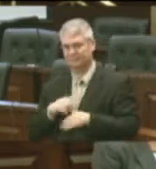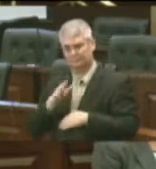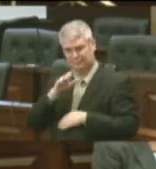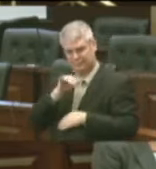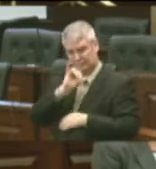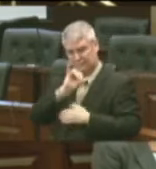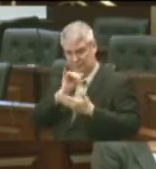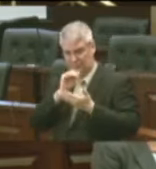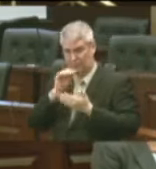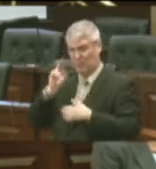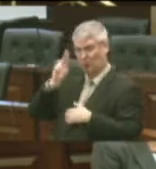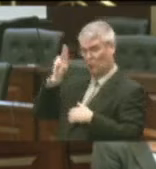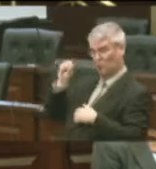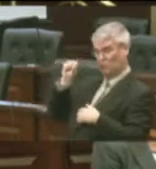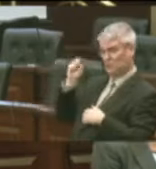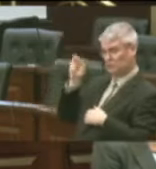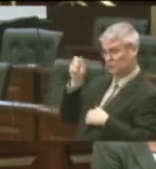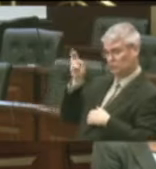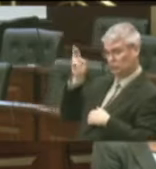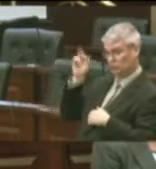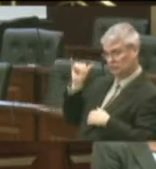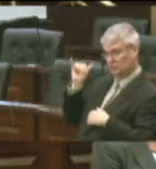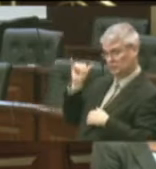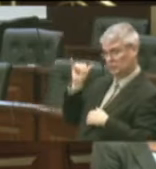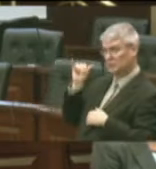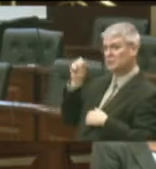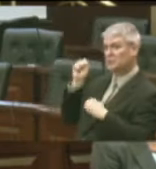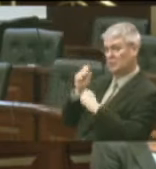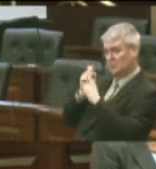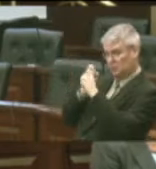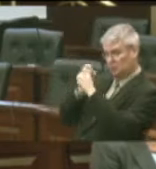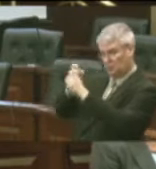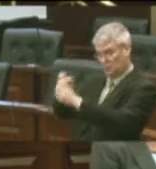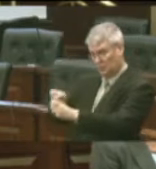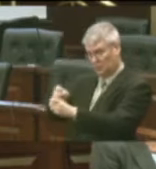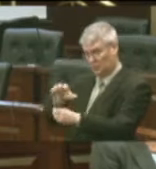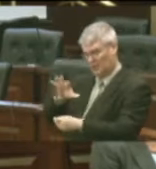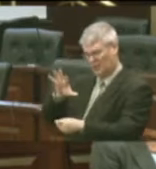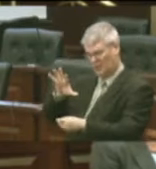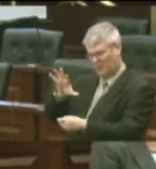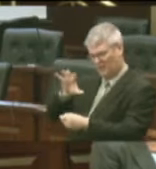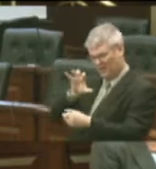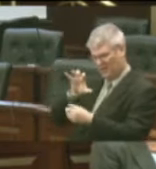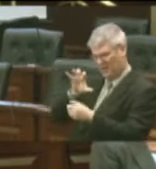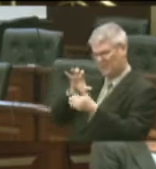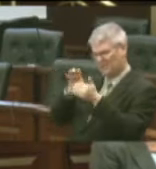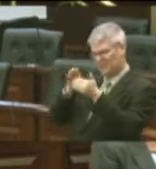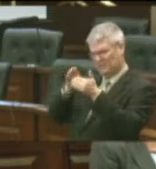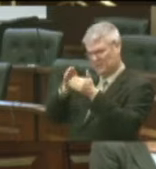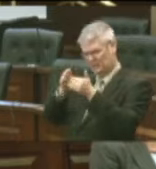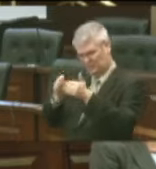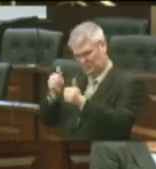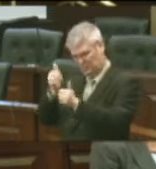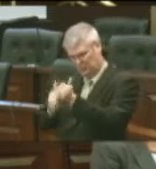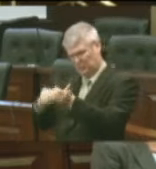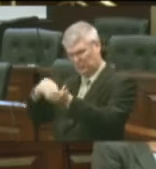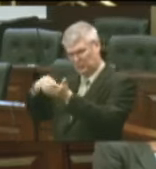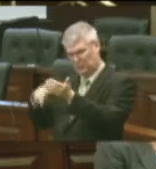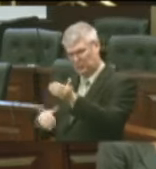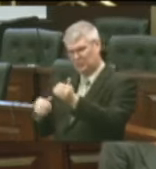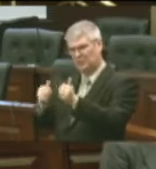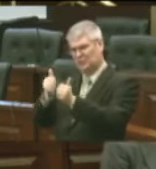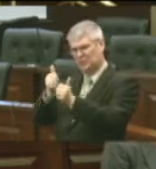public school student per state is presumed to be COVID-related, regardless of what you spend it on. So given that,